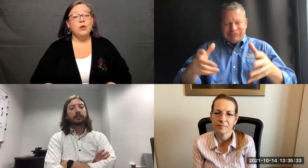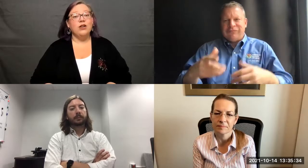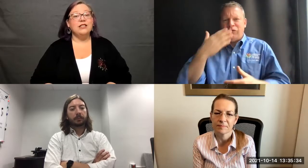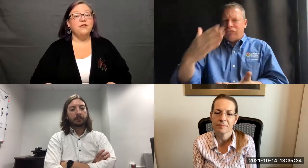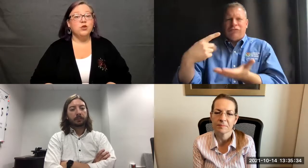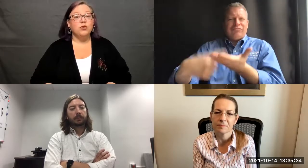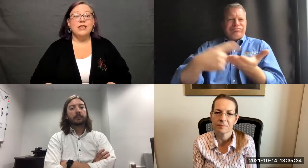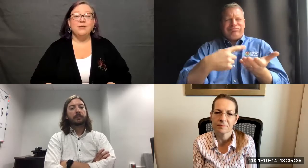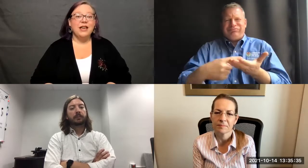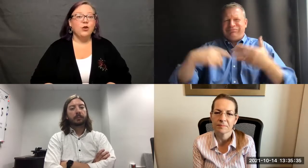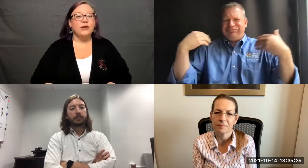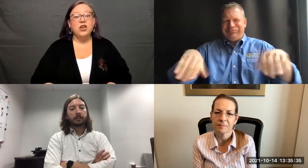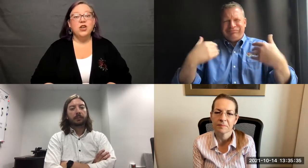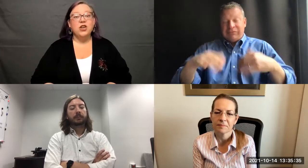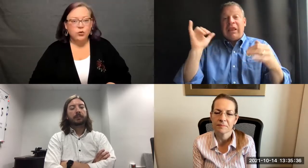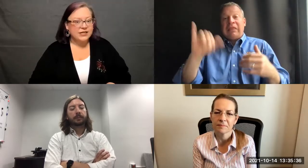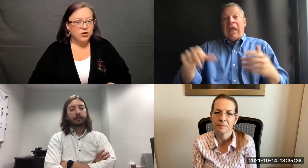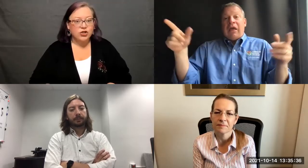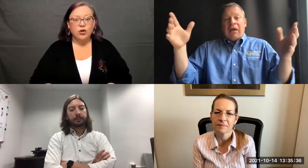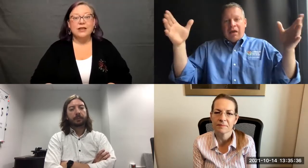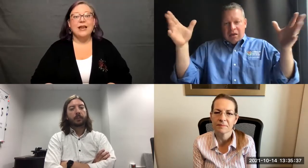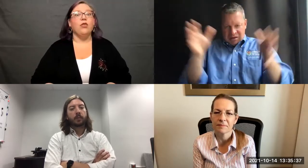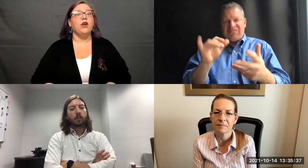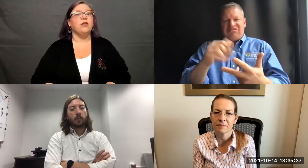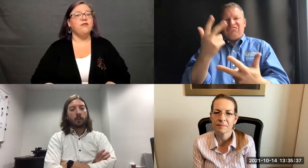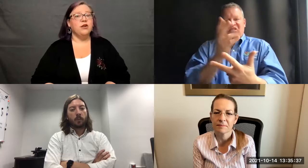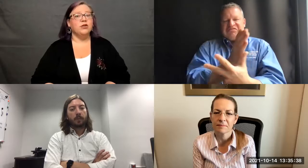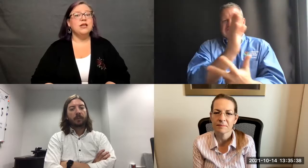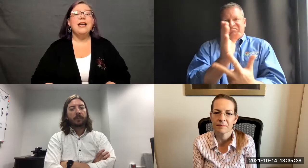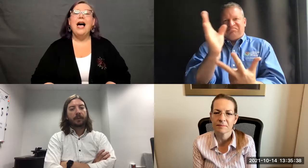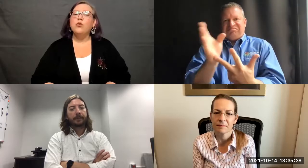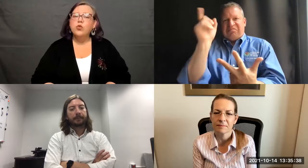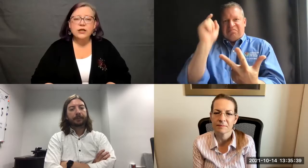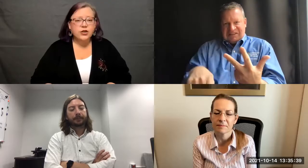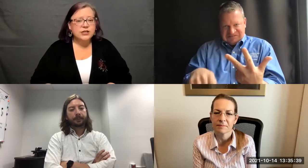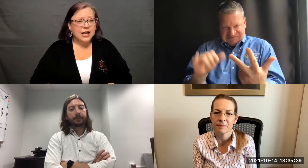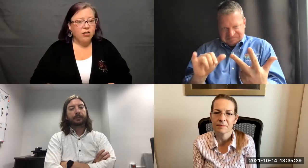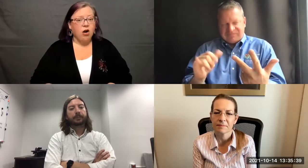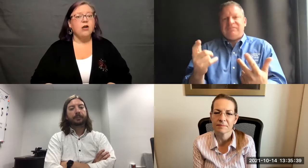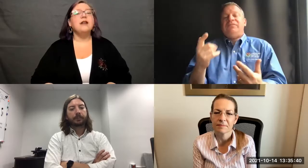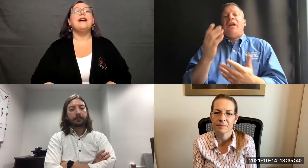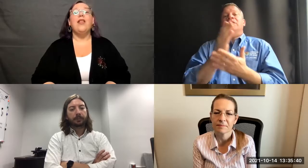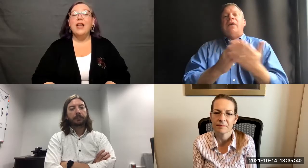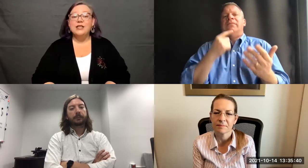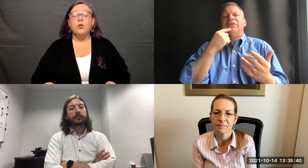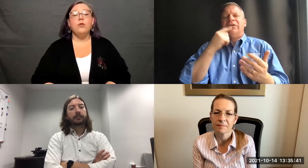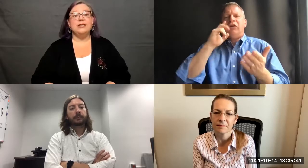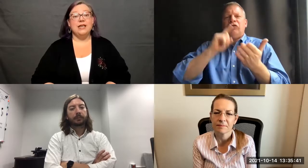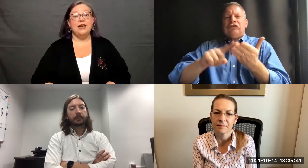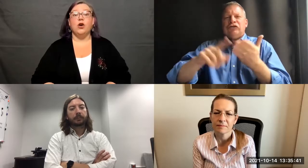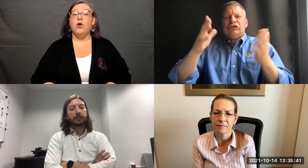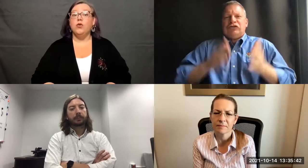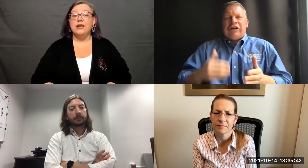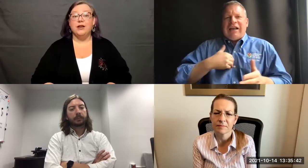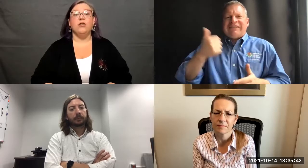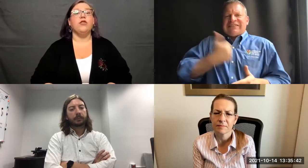that's where individuals came together. We talked about the research currently out there in the field, had really good dialogue, and that's where we